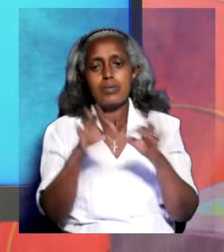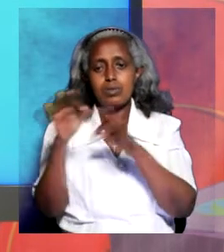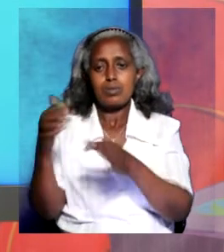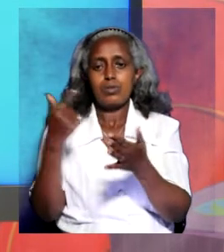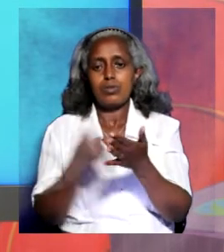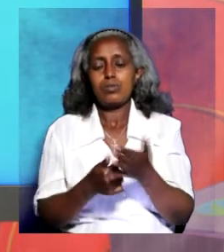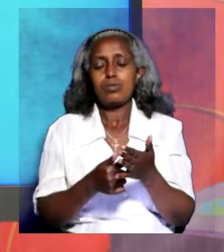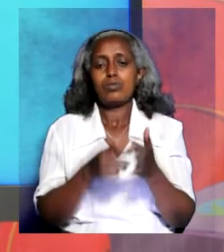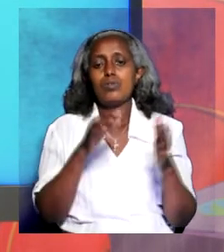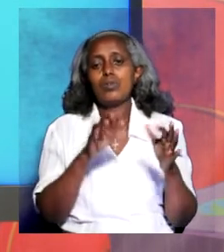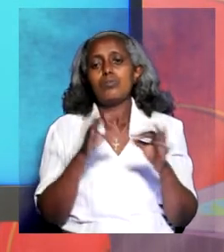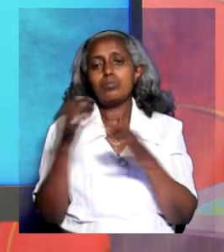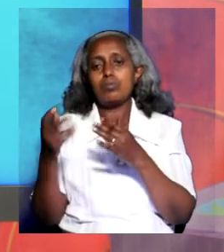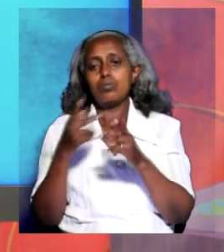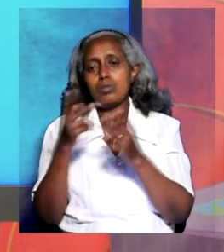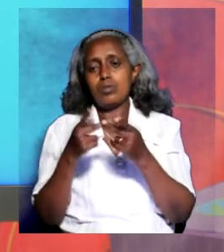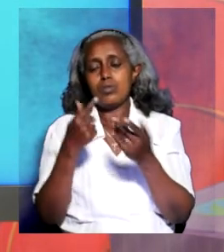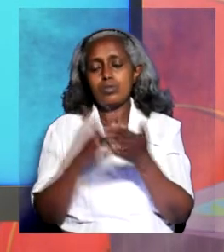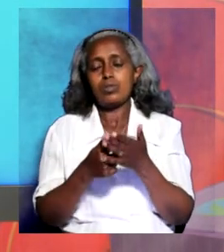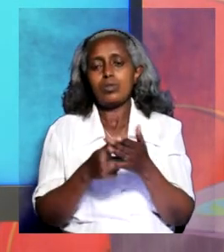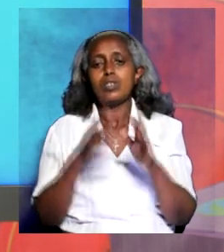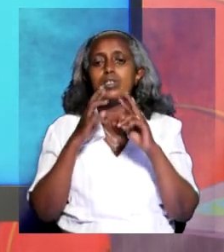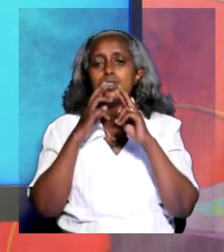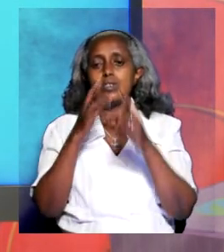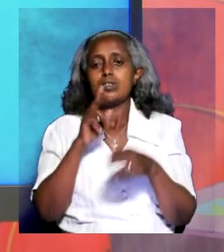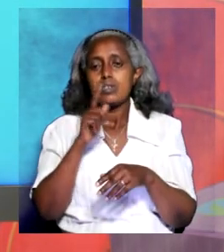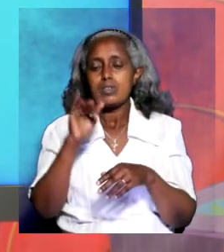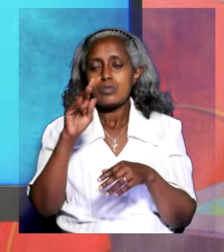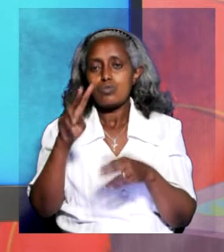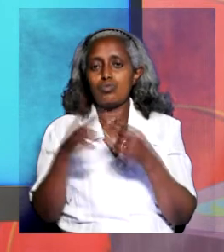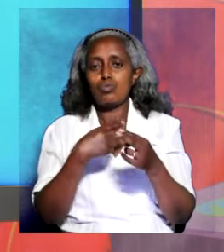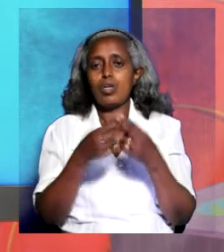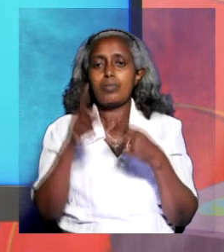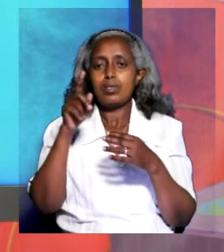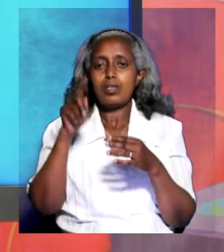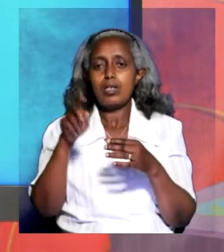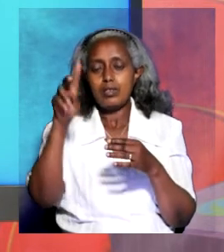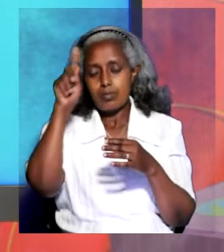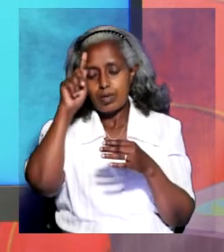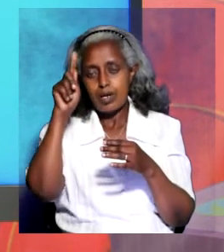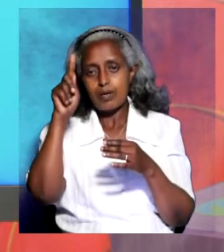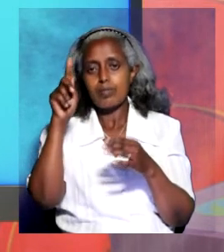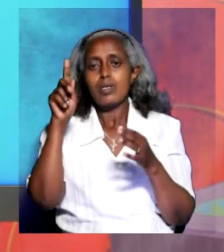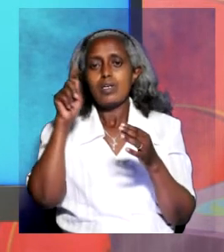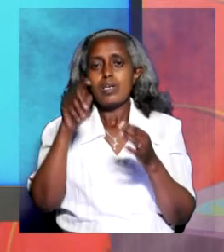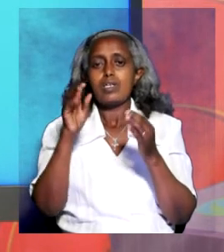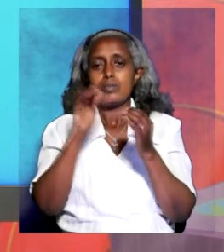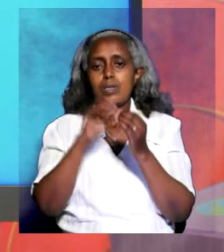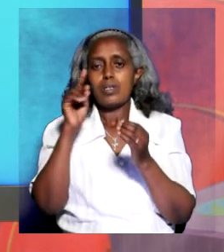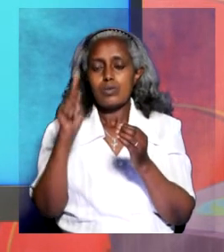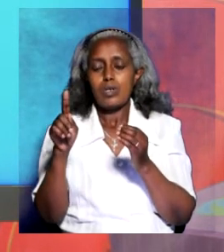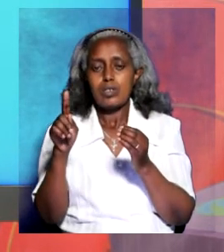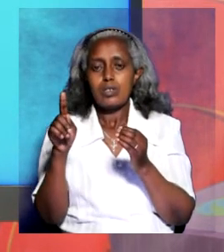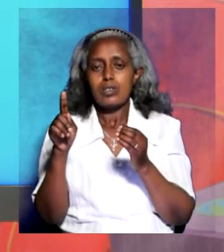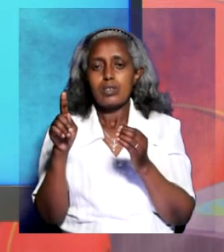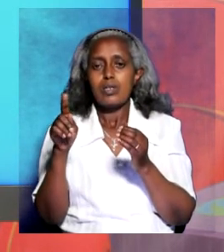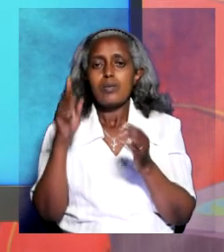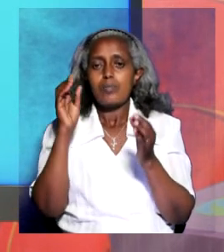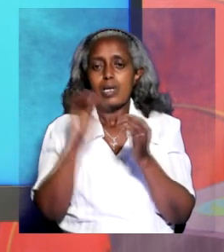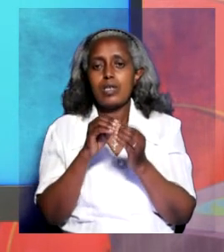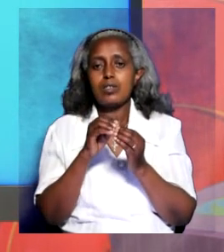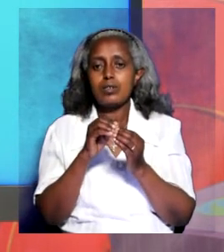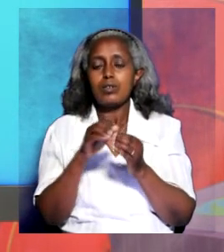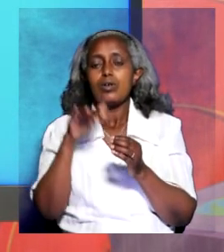two in place of this one, the answer will be this, 2 times x prime is this, x plus 1,